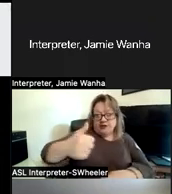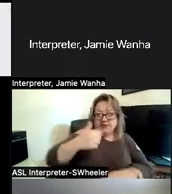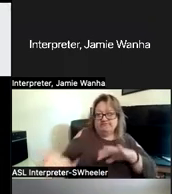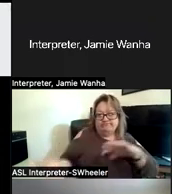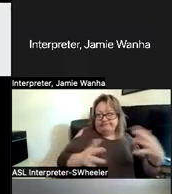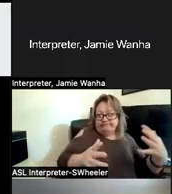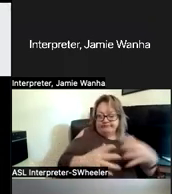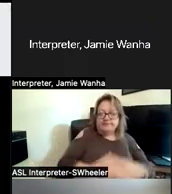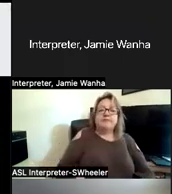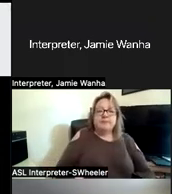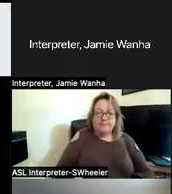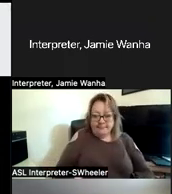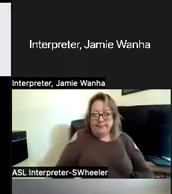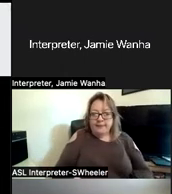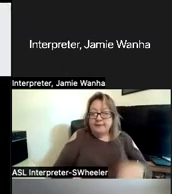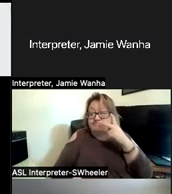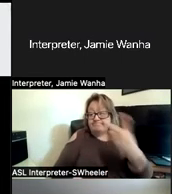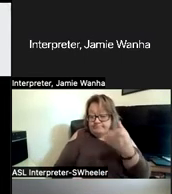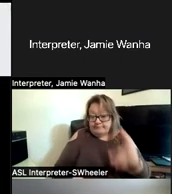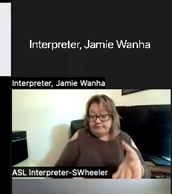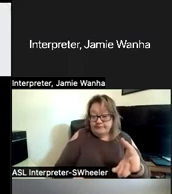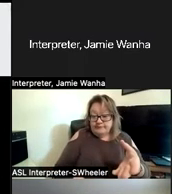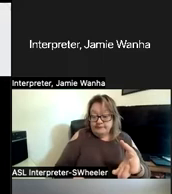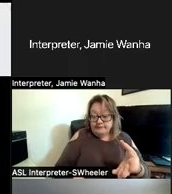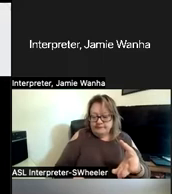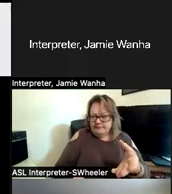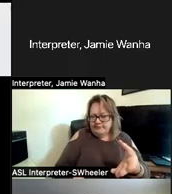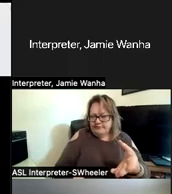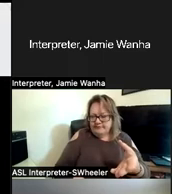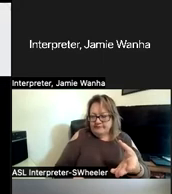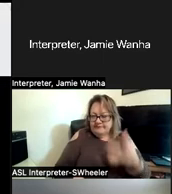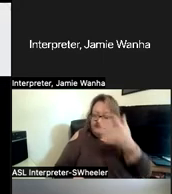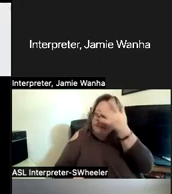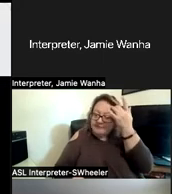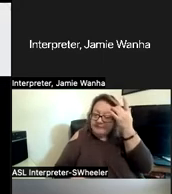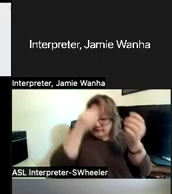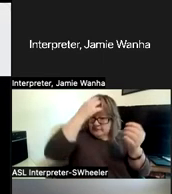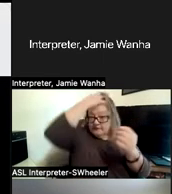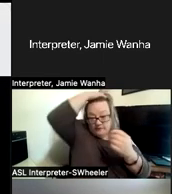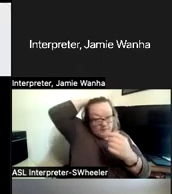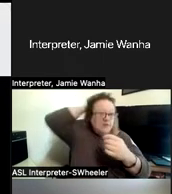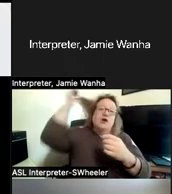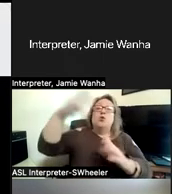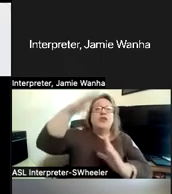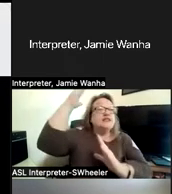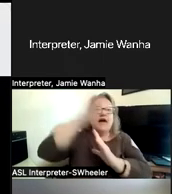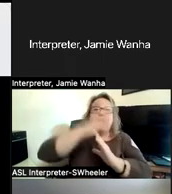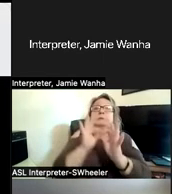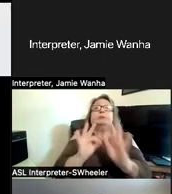disruptions. In the next slide, we are going to see just one example on one of the most crucial intersections,